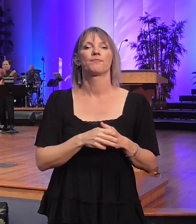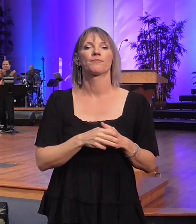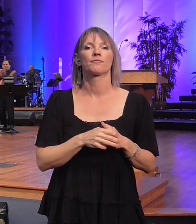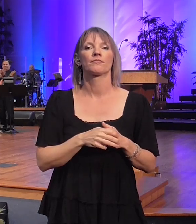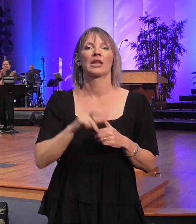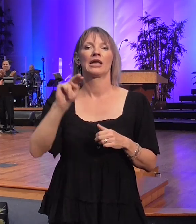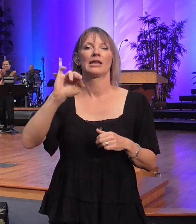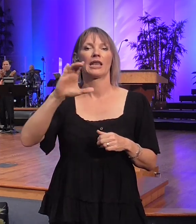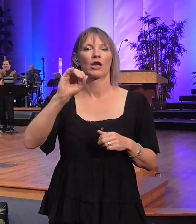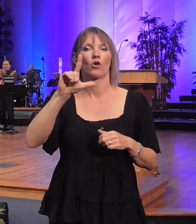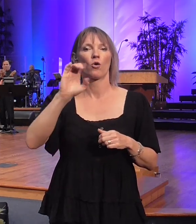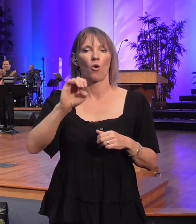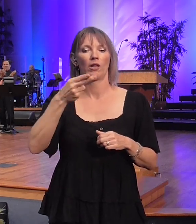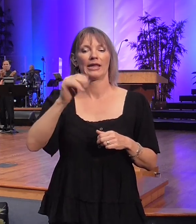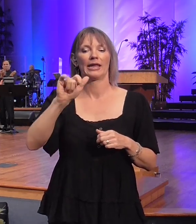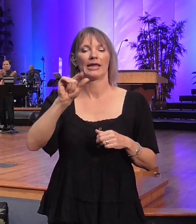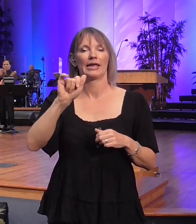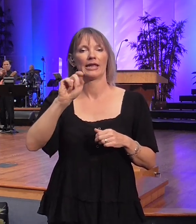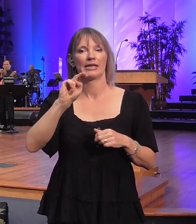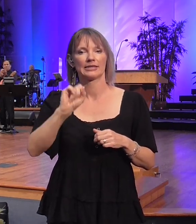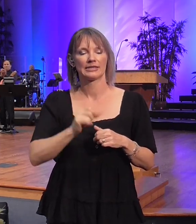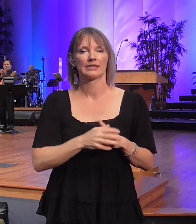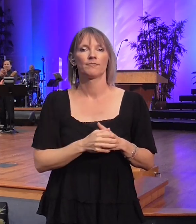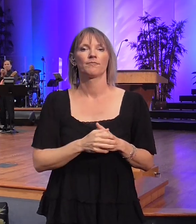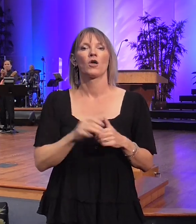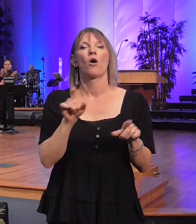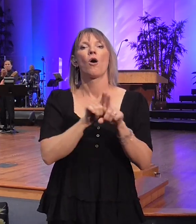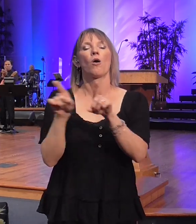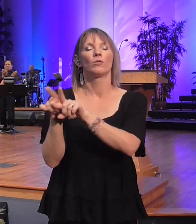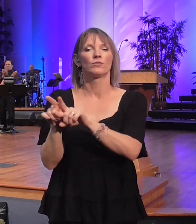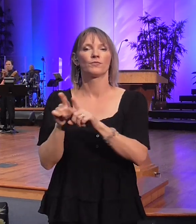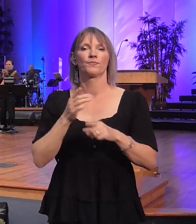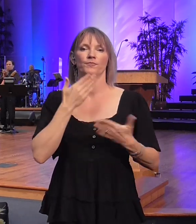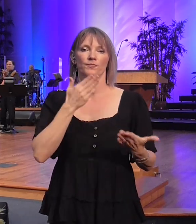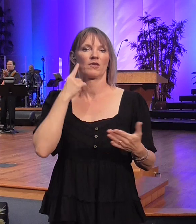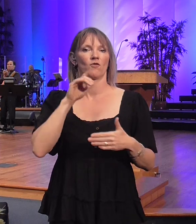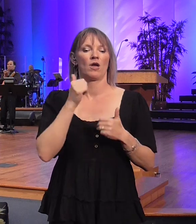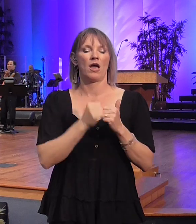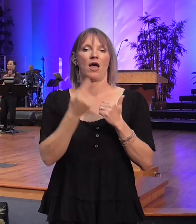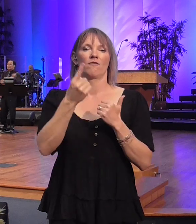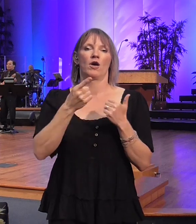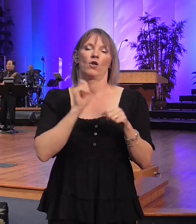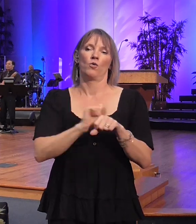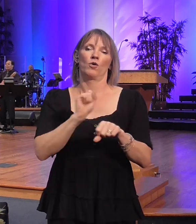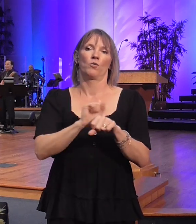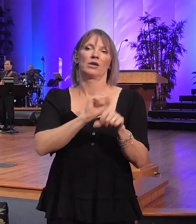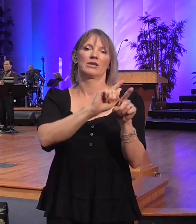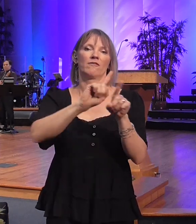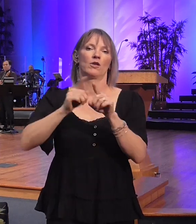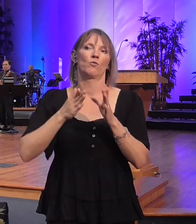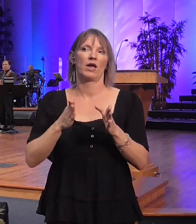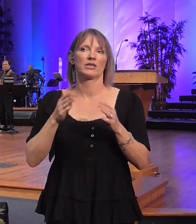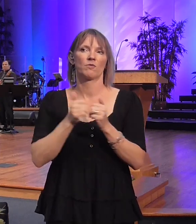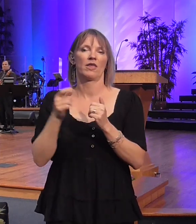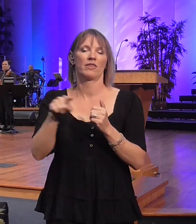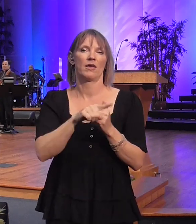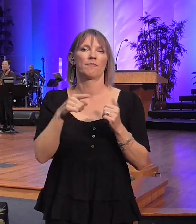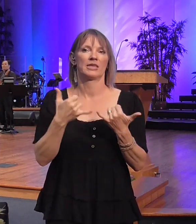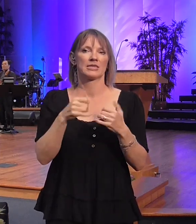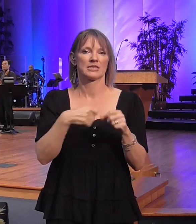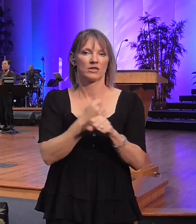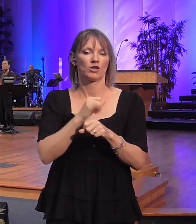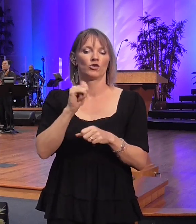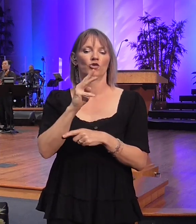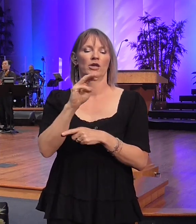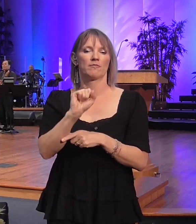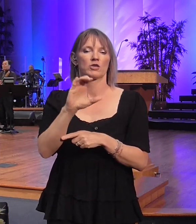Nicole Higgins. We're also so grateful for all those who worked in all sorts of ways with them this year. We're grateful to Jane Carlson,